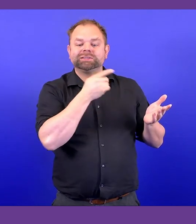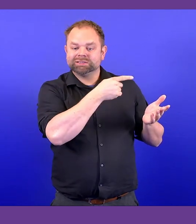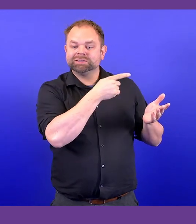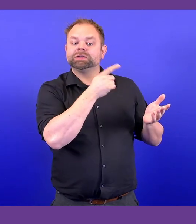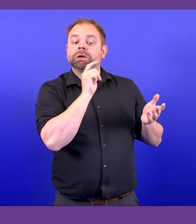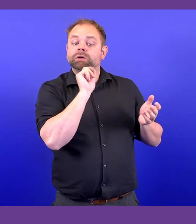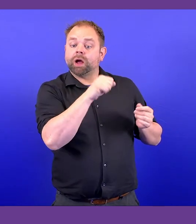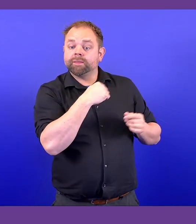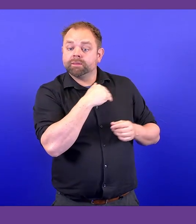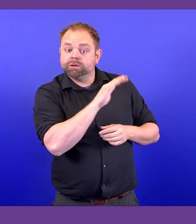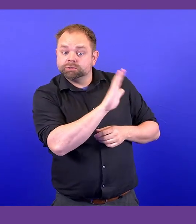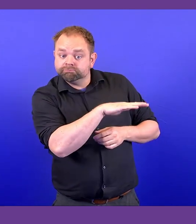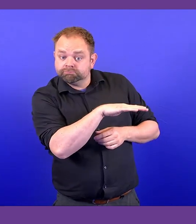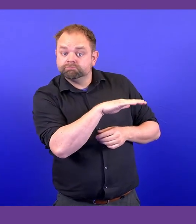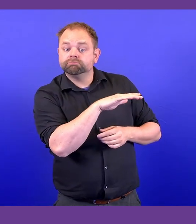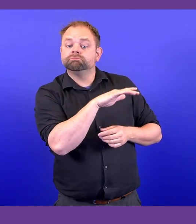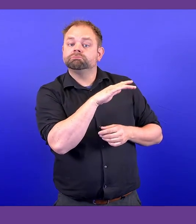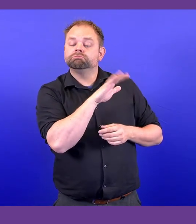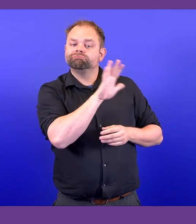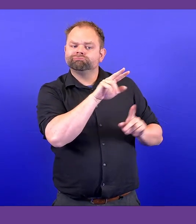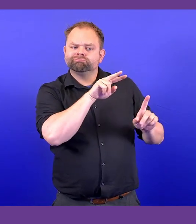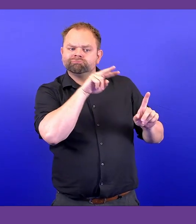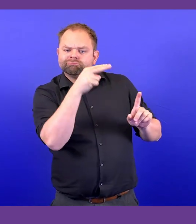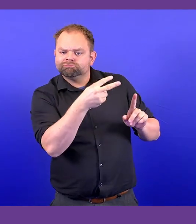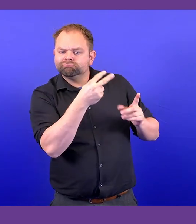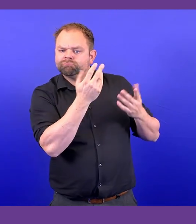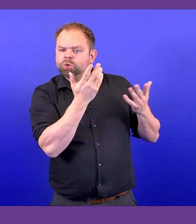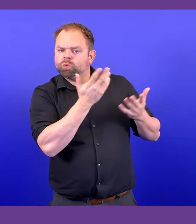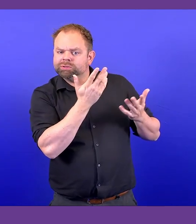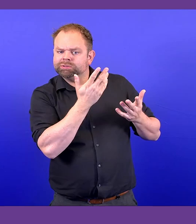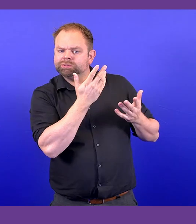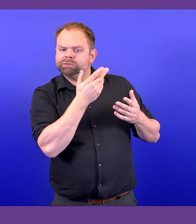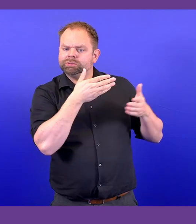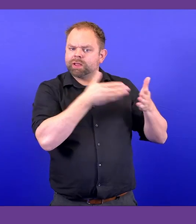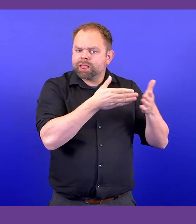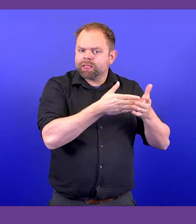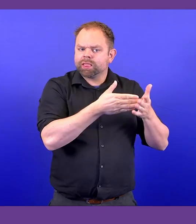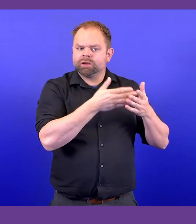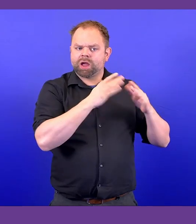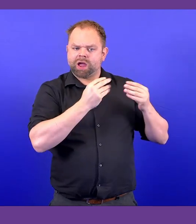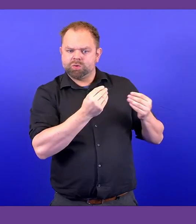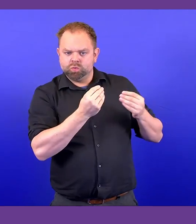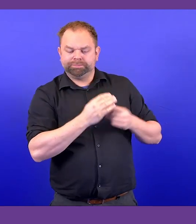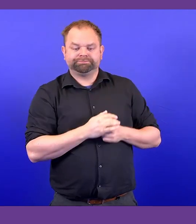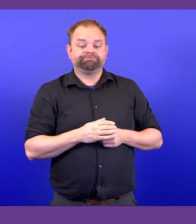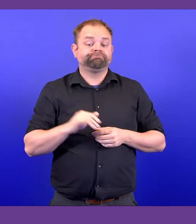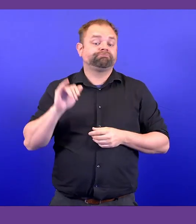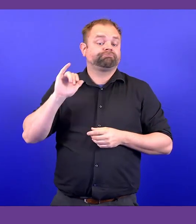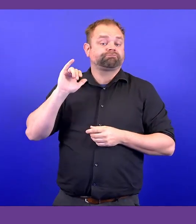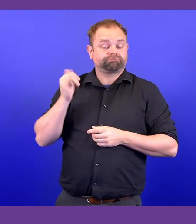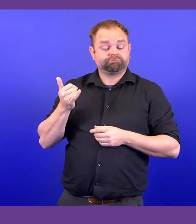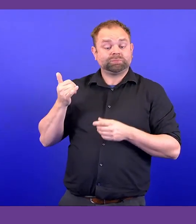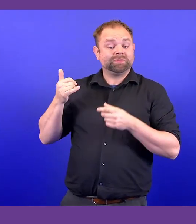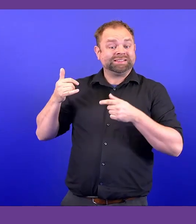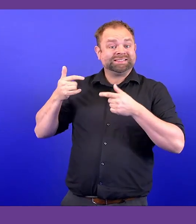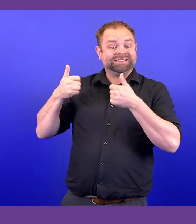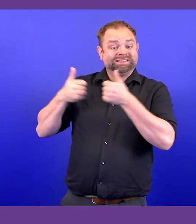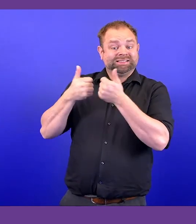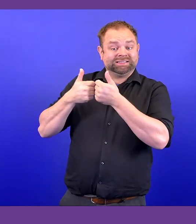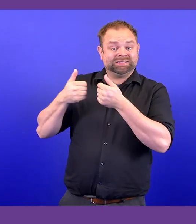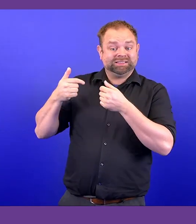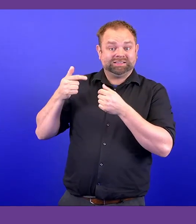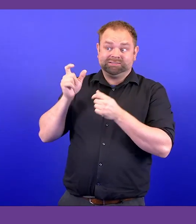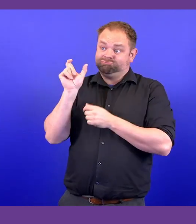European Accessibility Act, that was of course also something on our mind, because the challenges were there even then, and even bigger